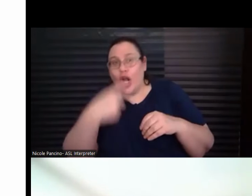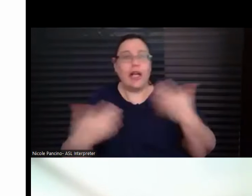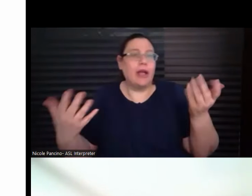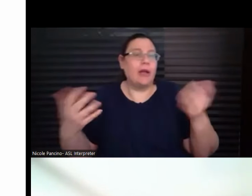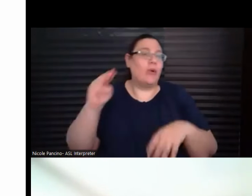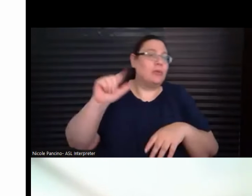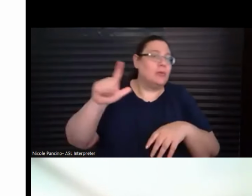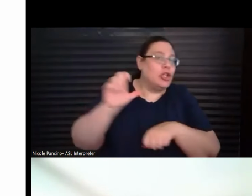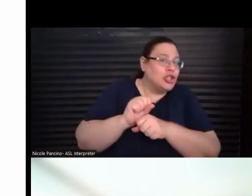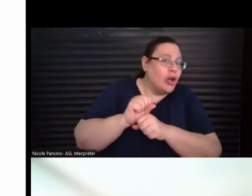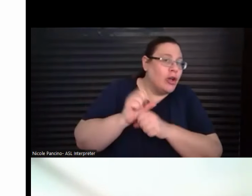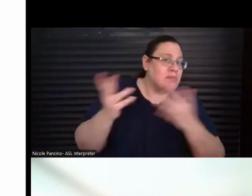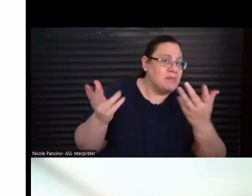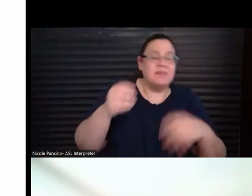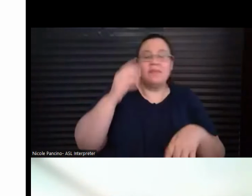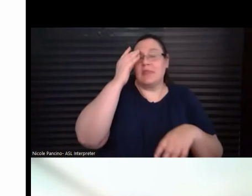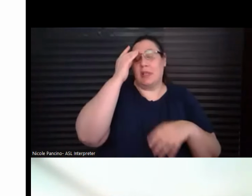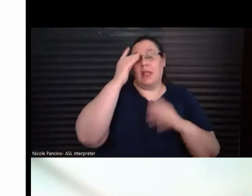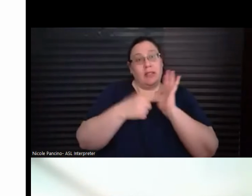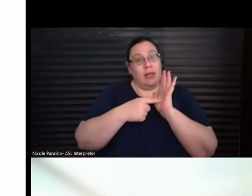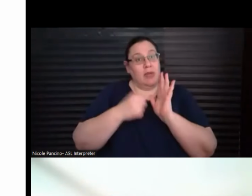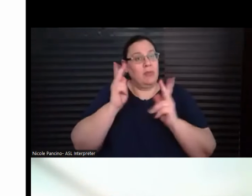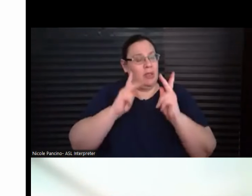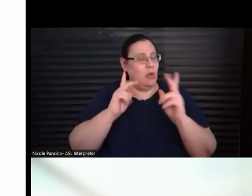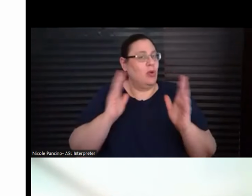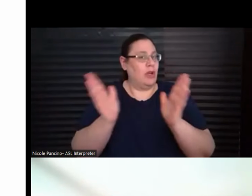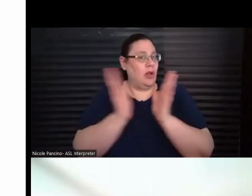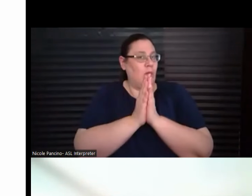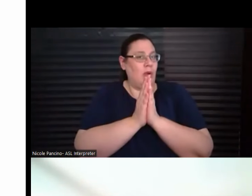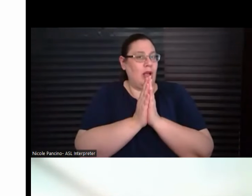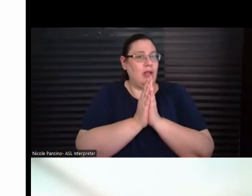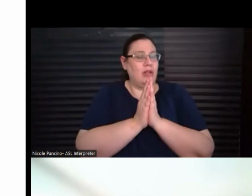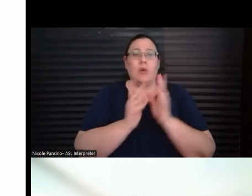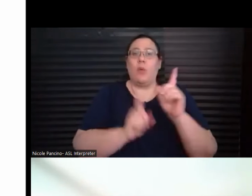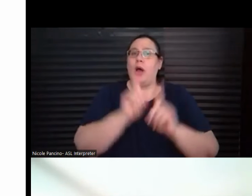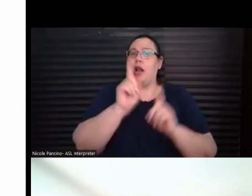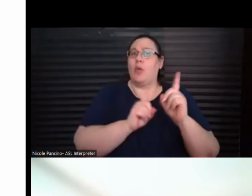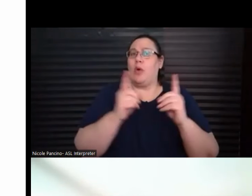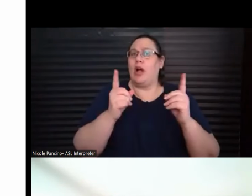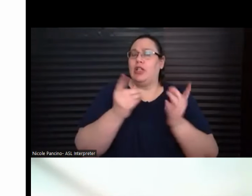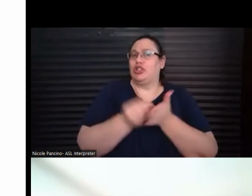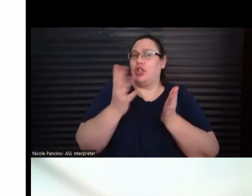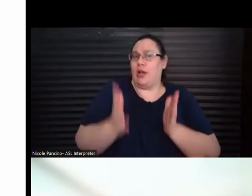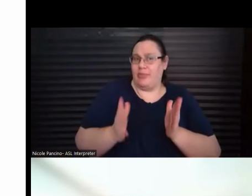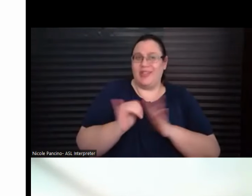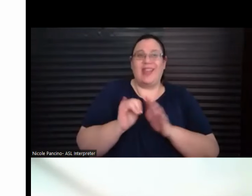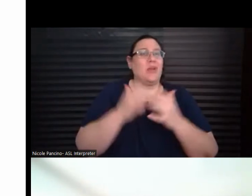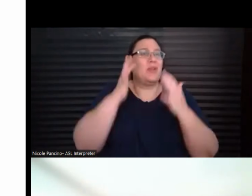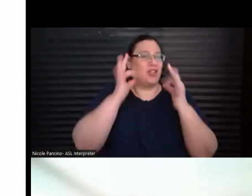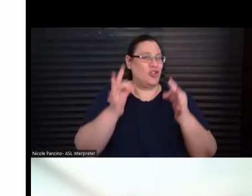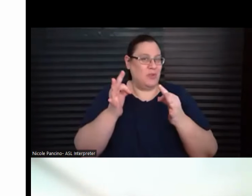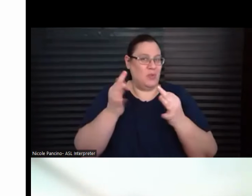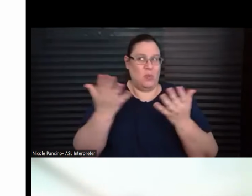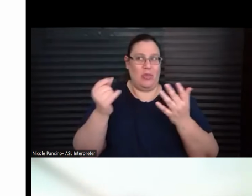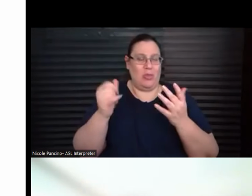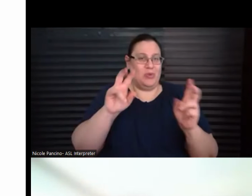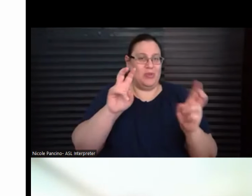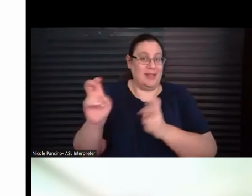like that. Sometimes people request one-to-one shoppers. So that is how we determine what those themes are.